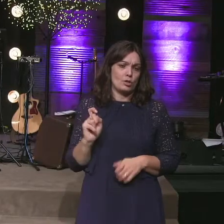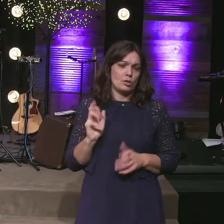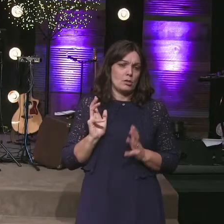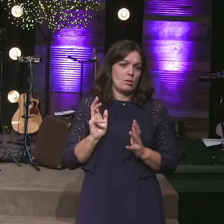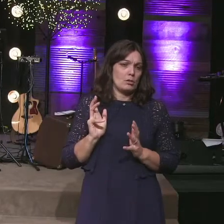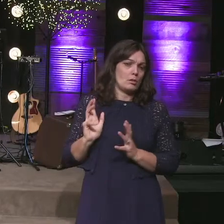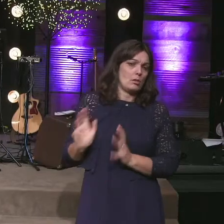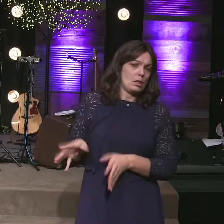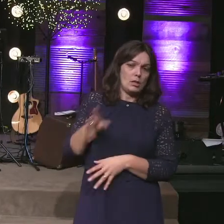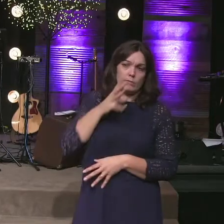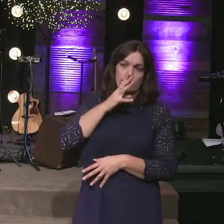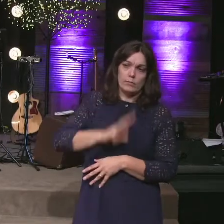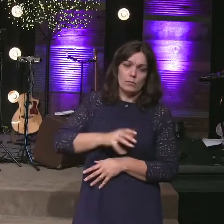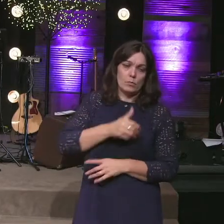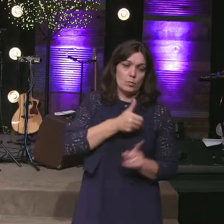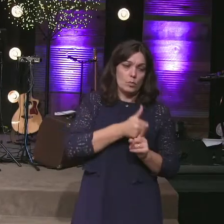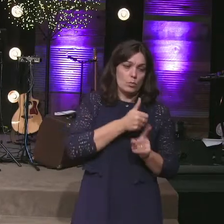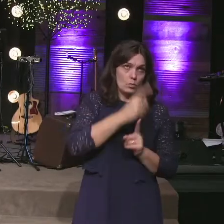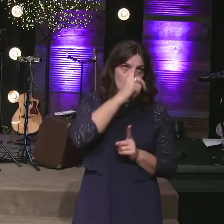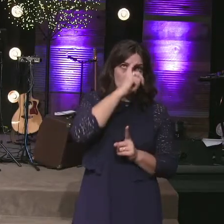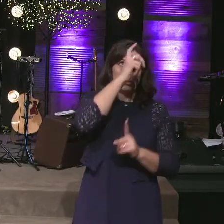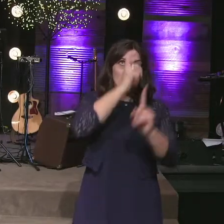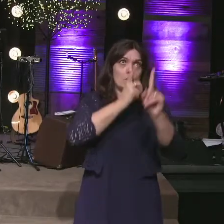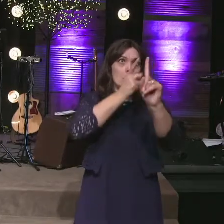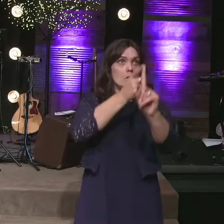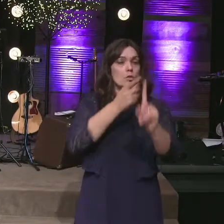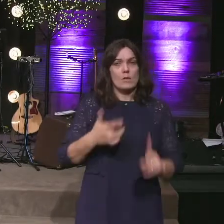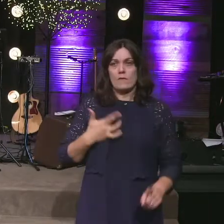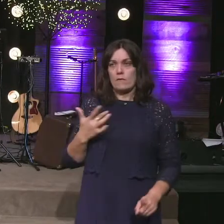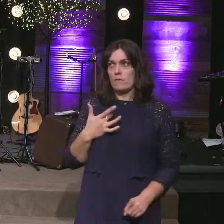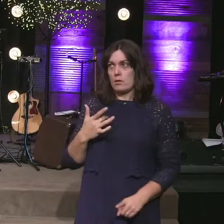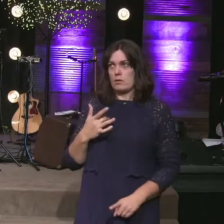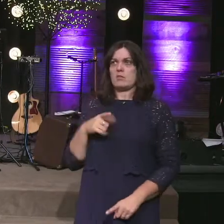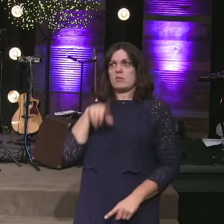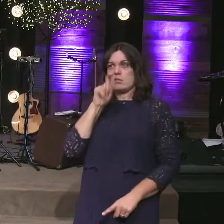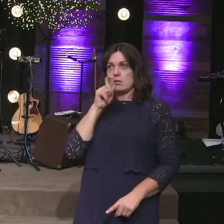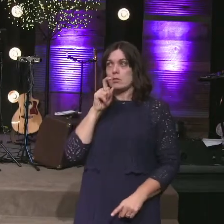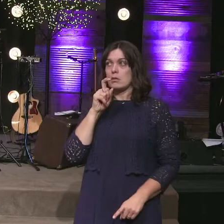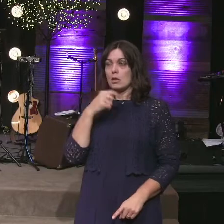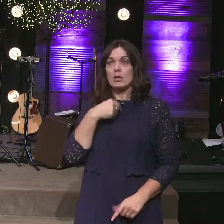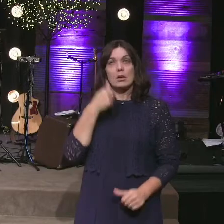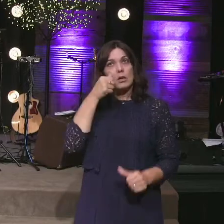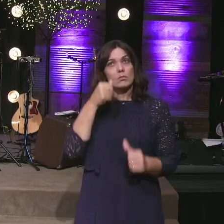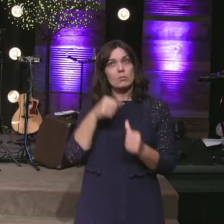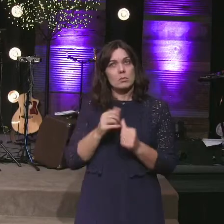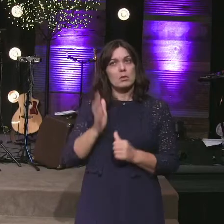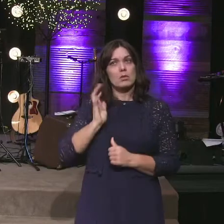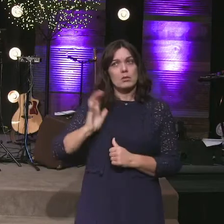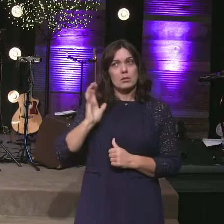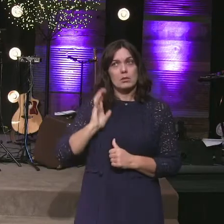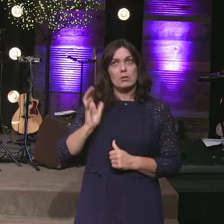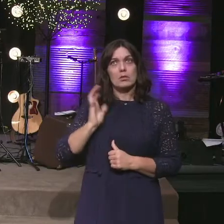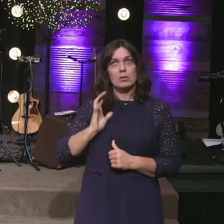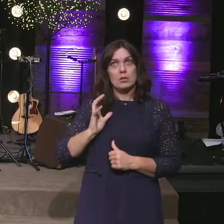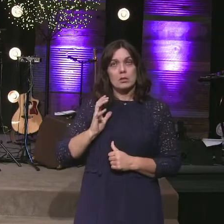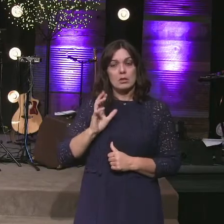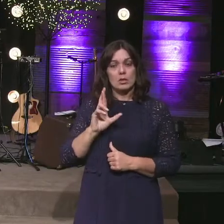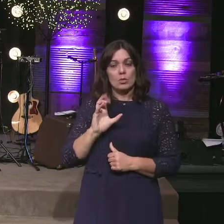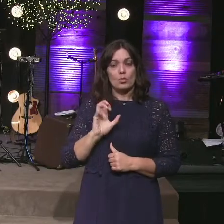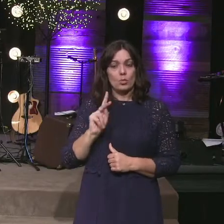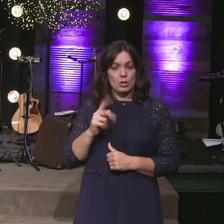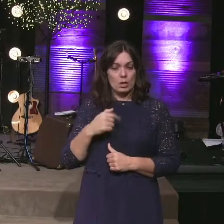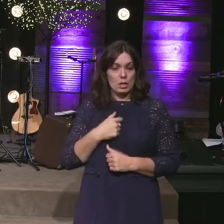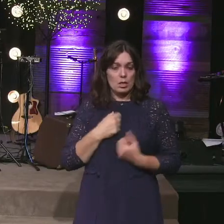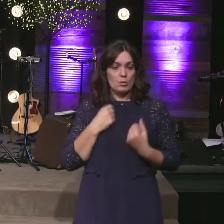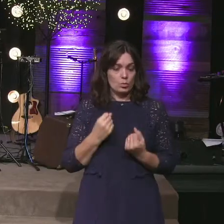aspirations? Now, that may seem foreign to you, but it's not foreign to me because I remember the day that Rick and I were driving down the road in